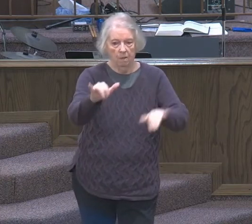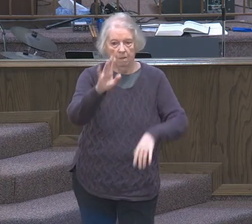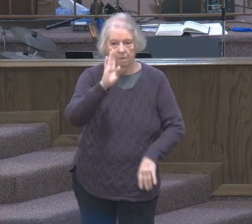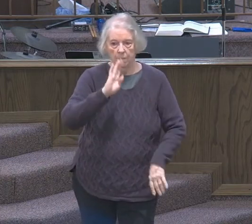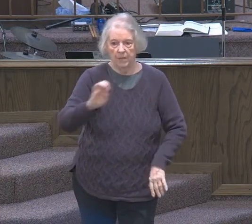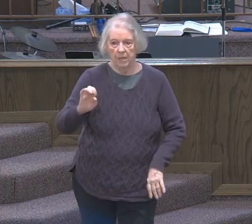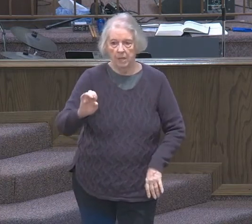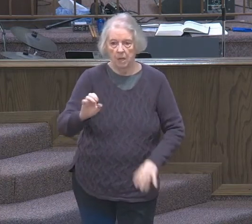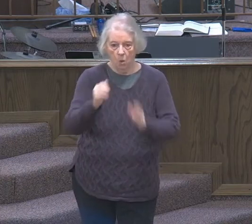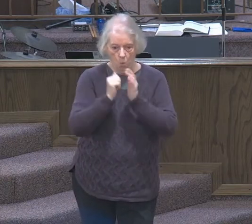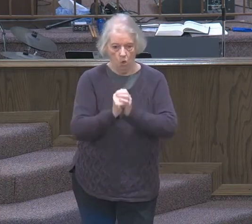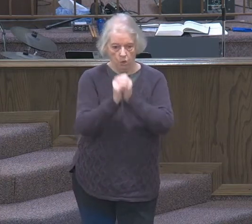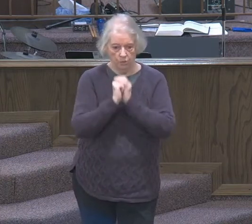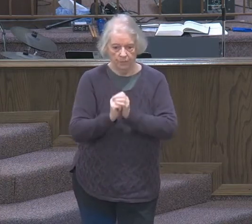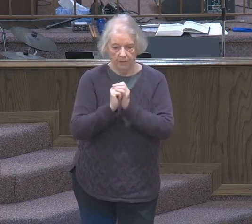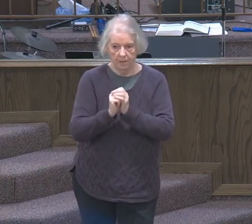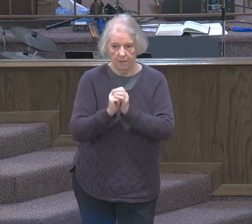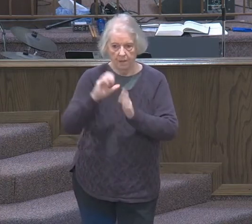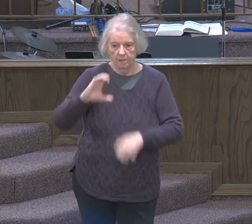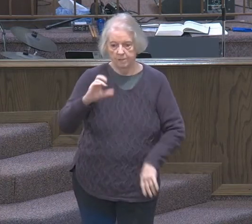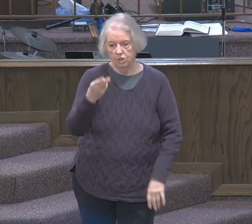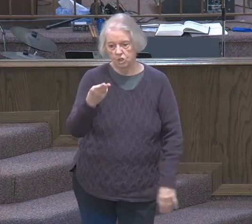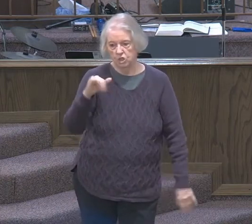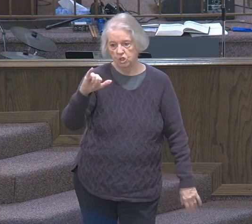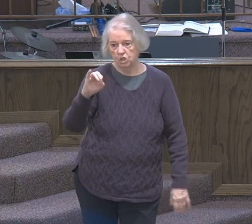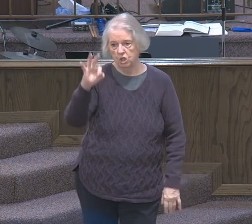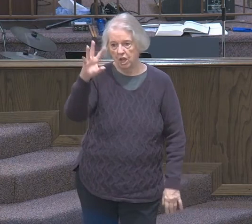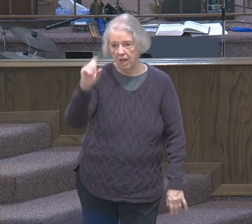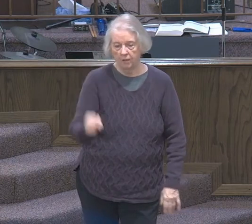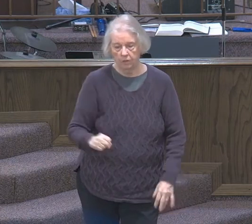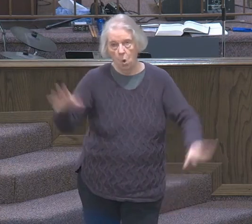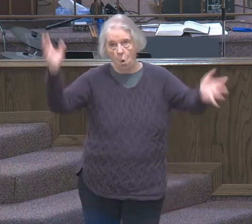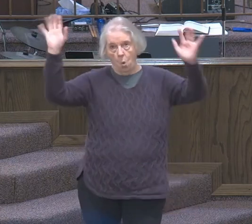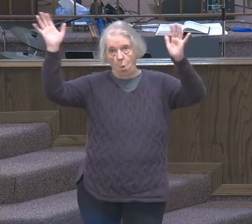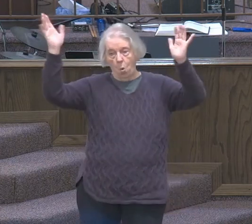the Chiefs army had they won the Super Bowl. We would still be worshiping